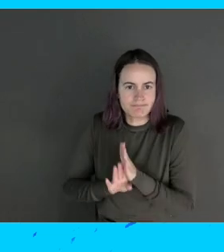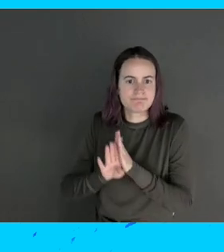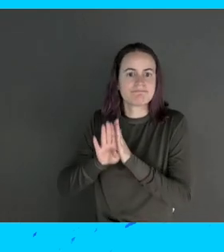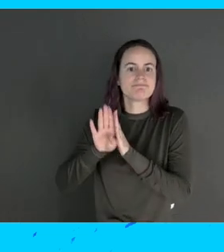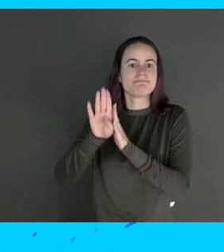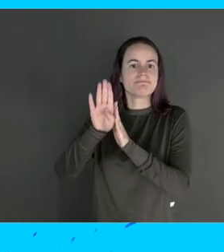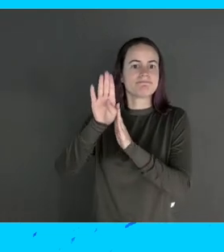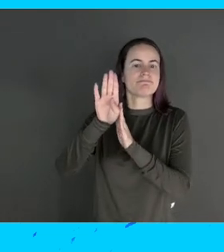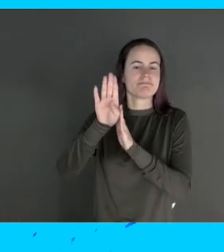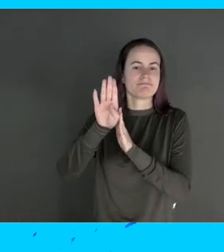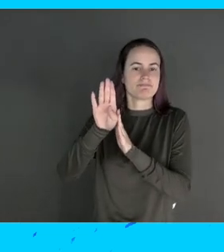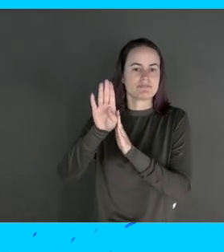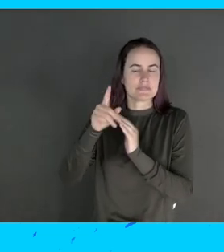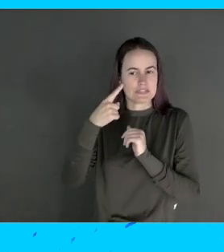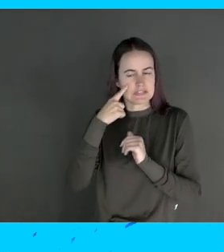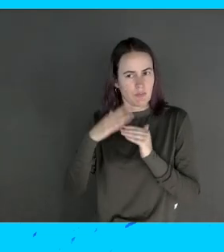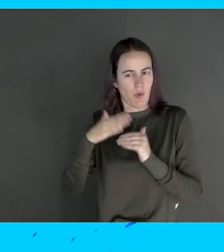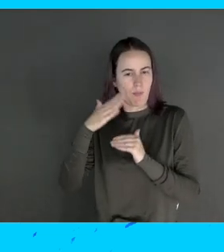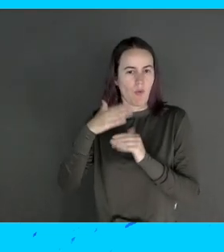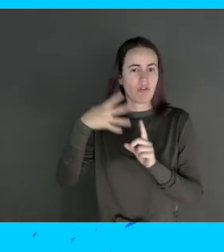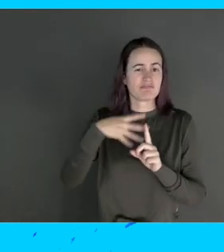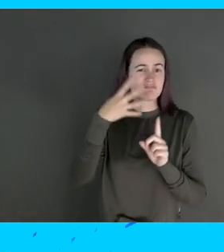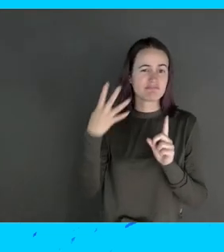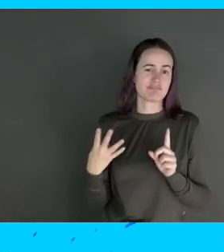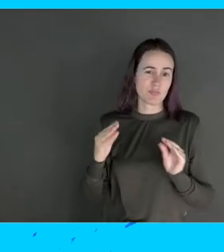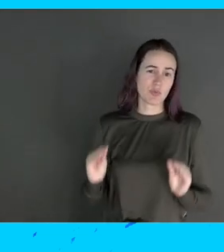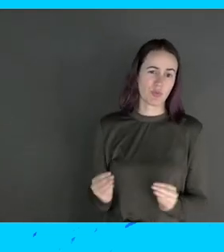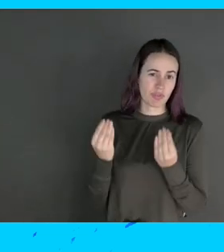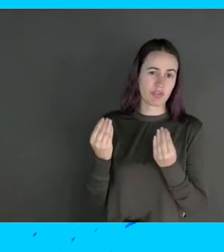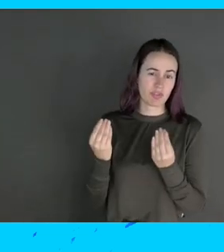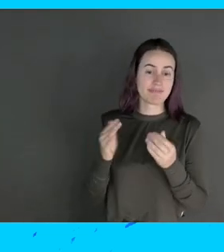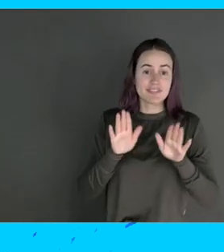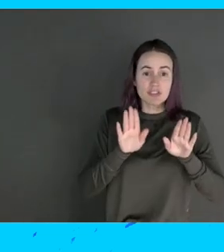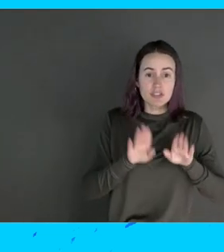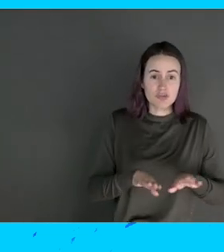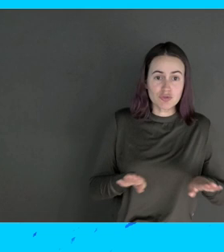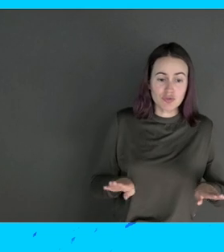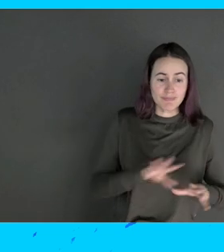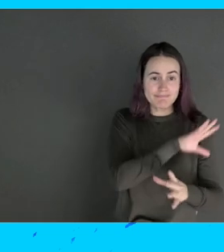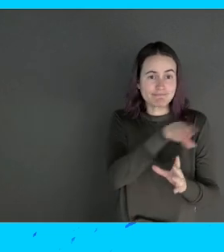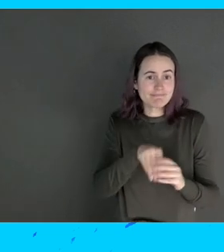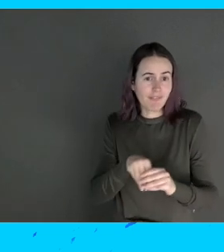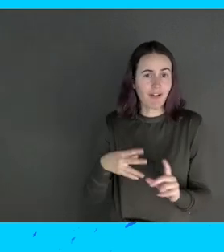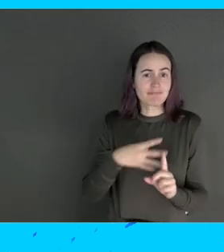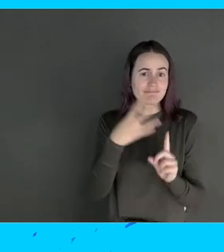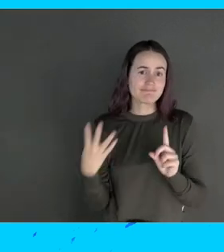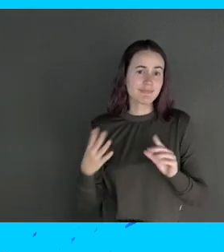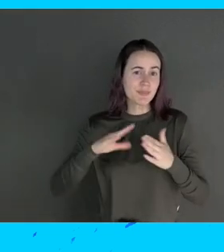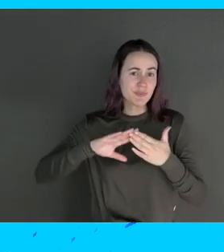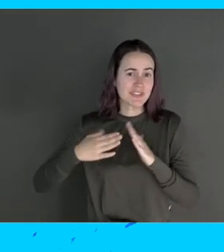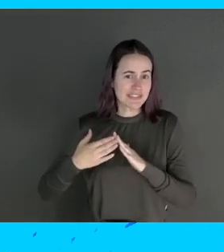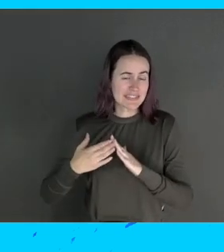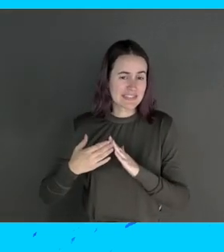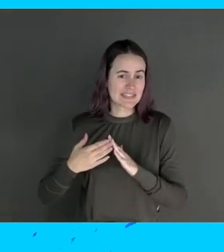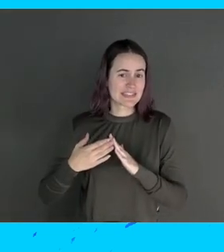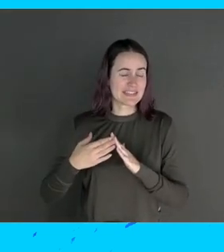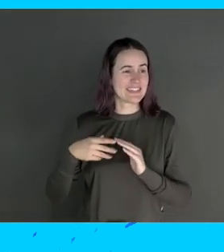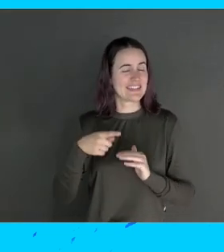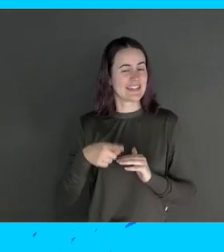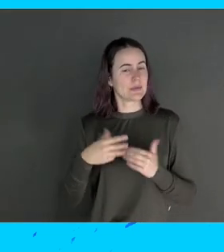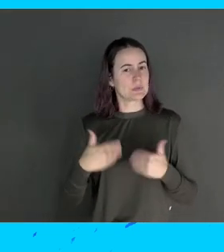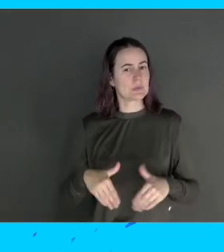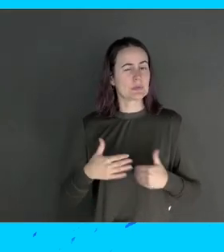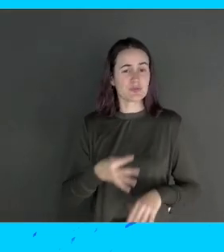LGBTQIA individuals. And children and youth that are part of this community are really the most at